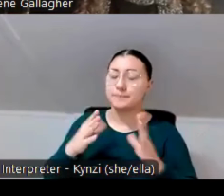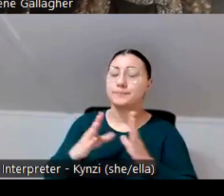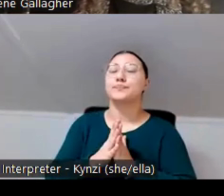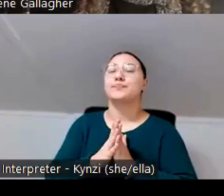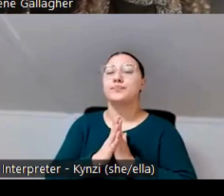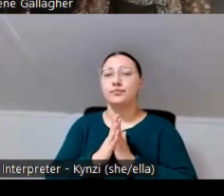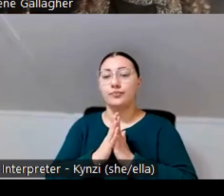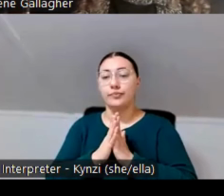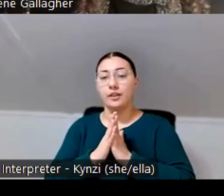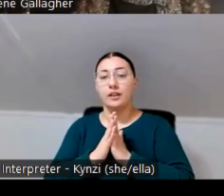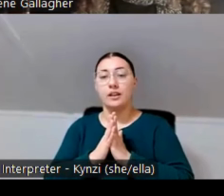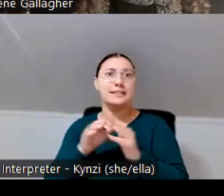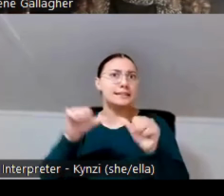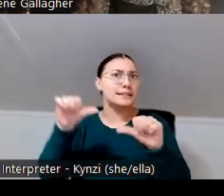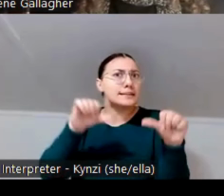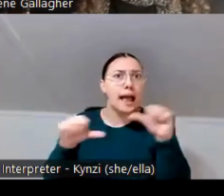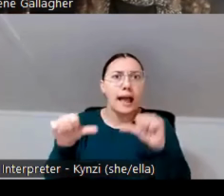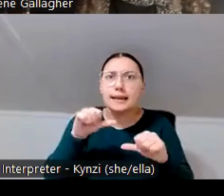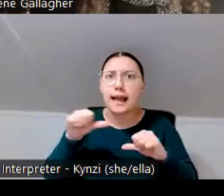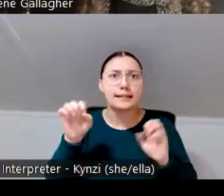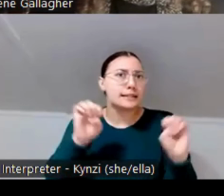Science experiments.